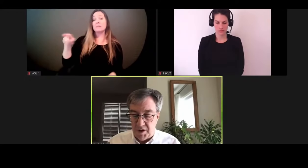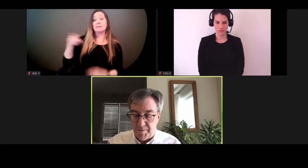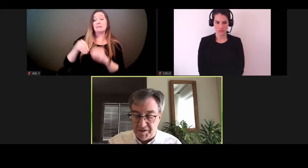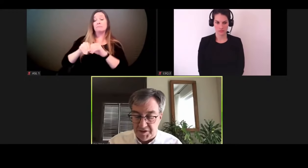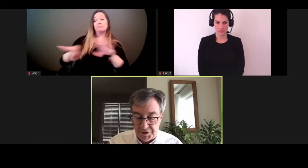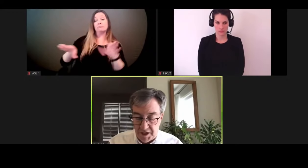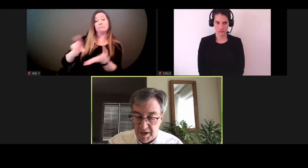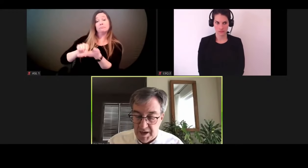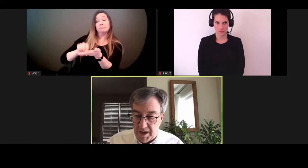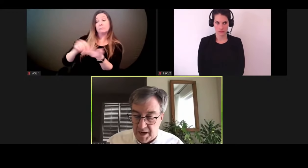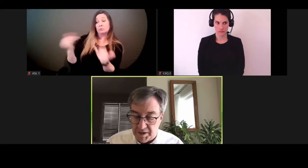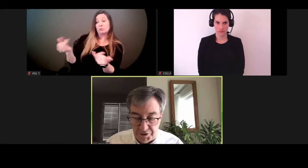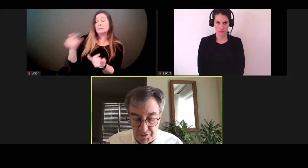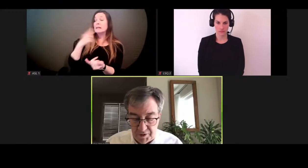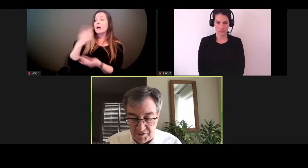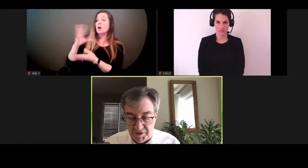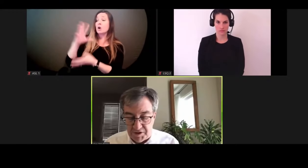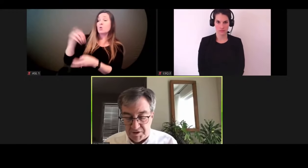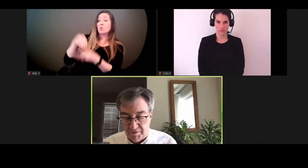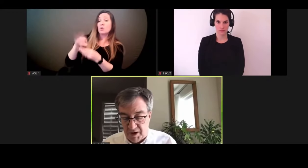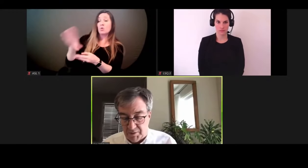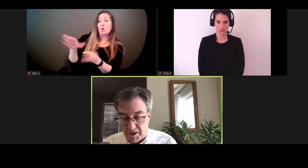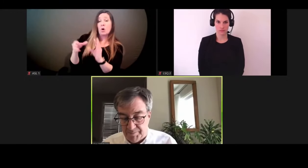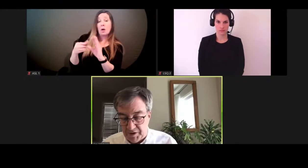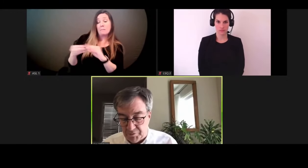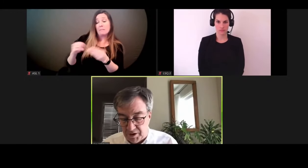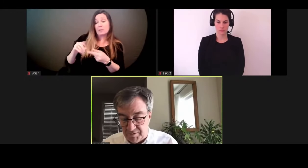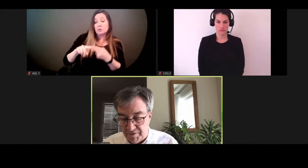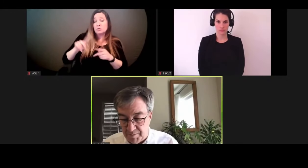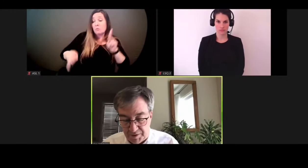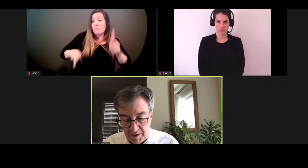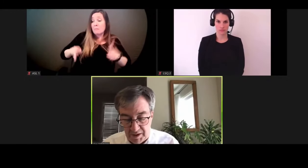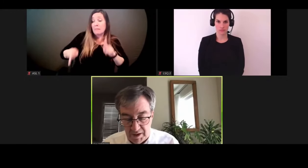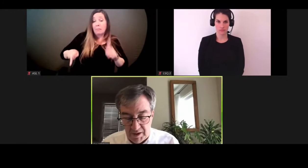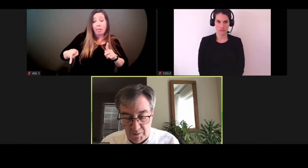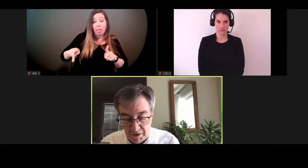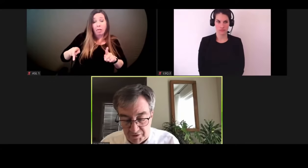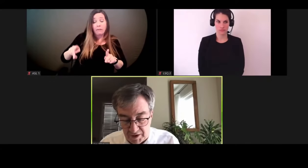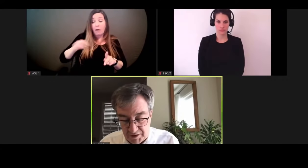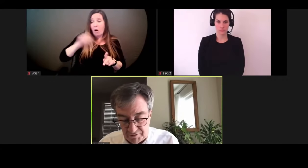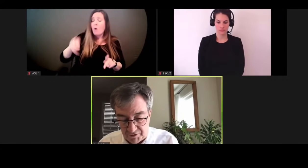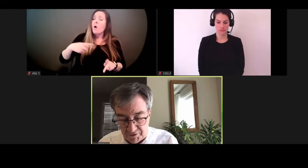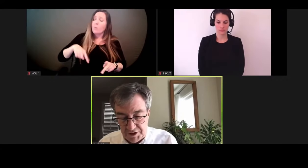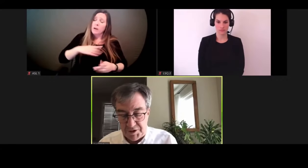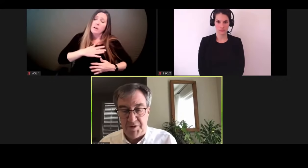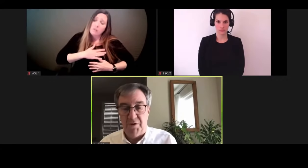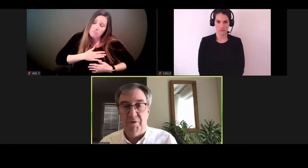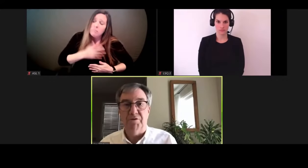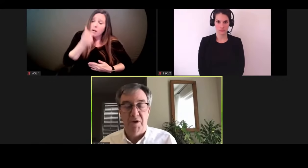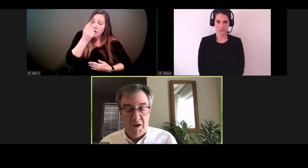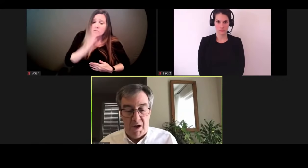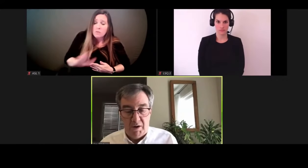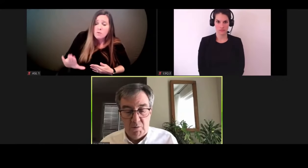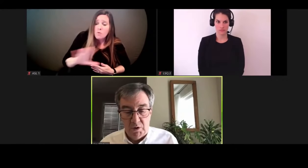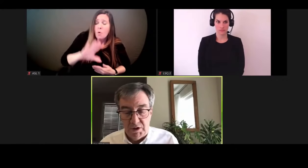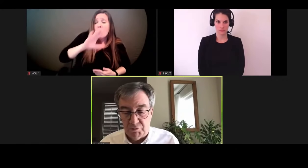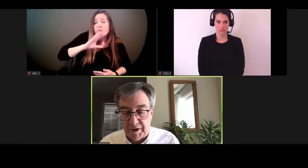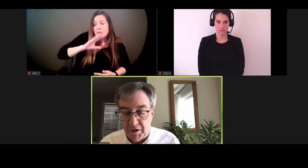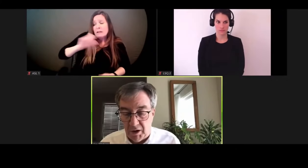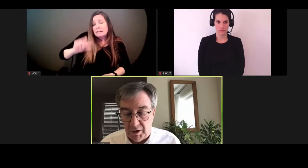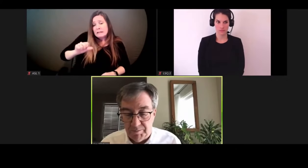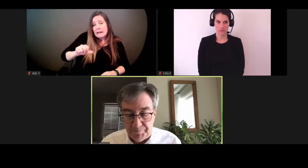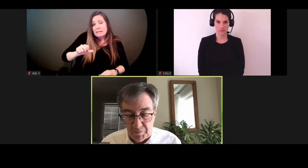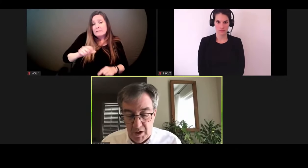in part our message to the citizens of Ottawa is one of empathy. We understand your frustration, but those words